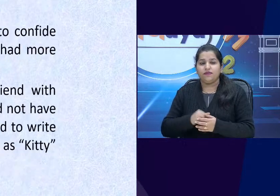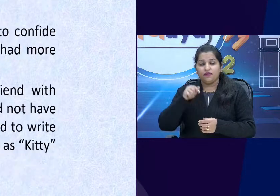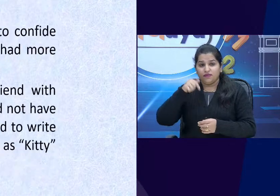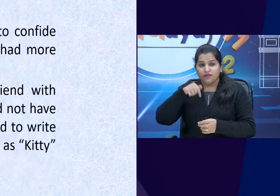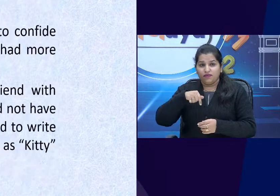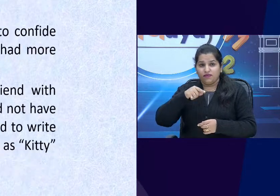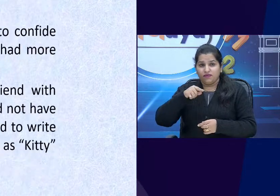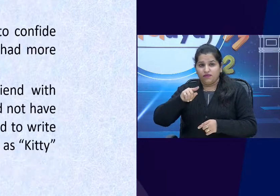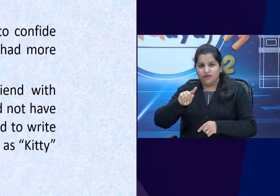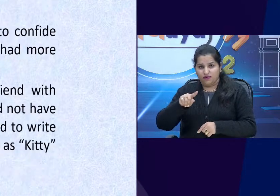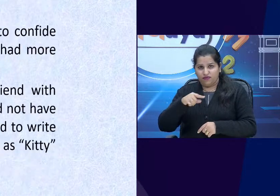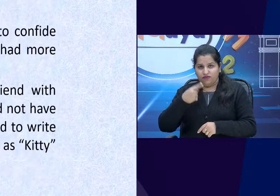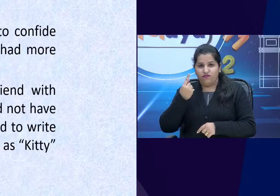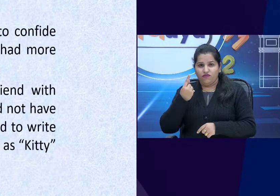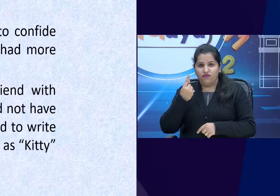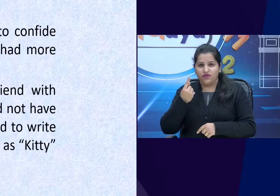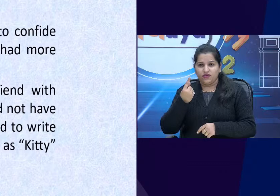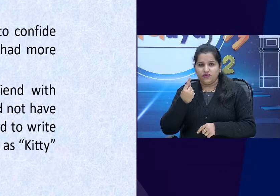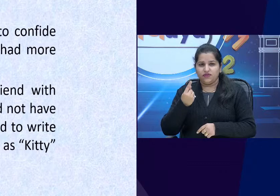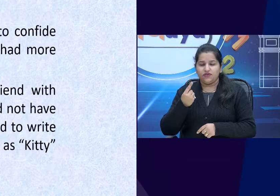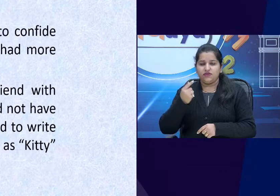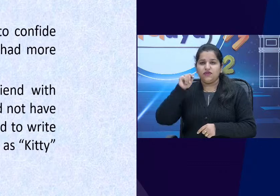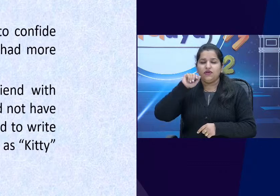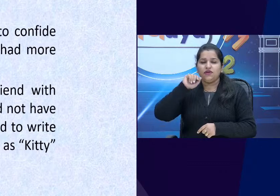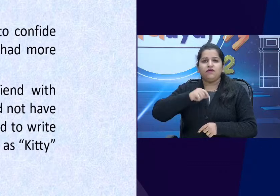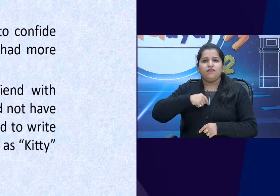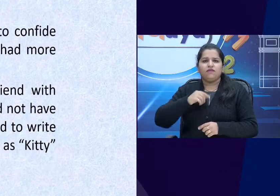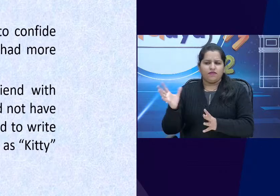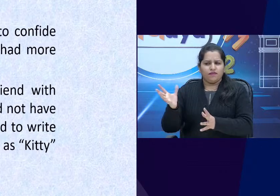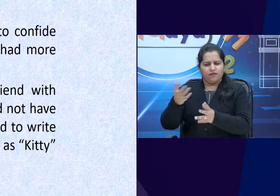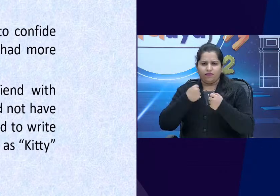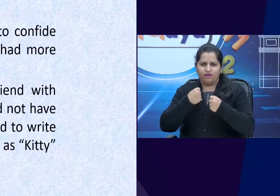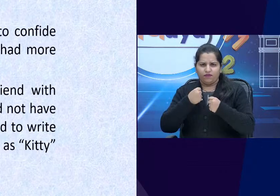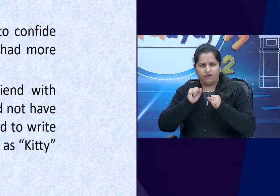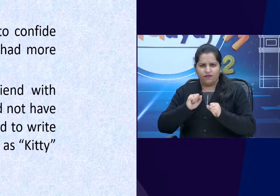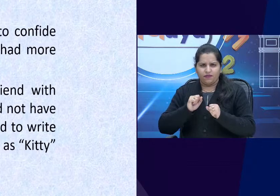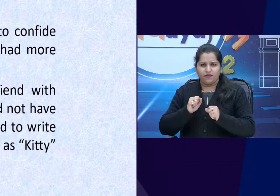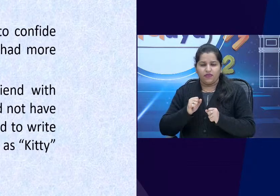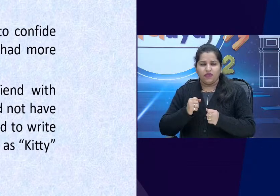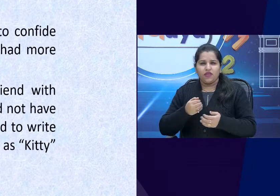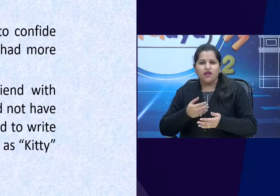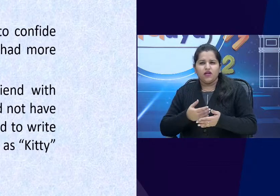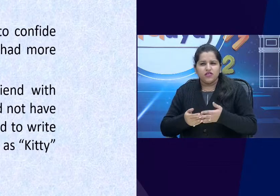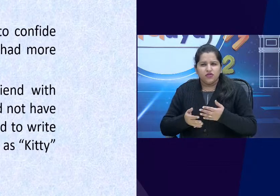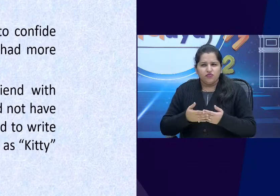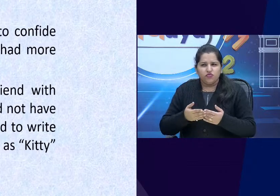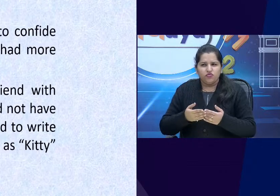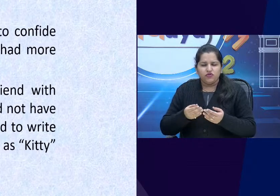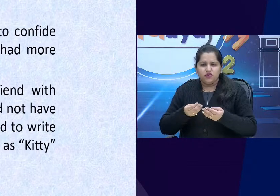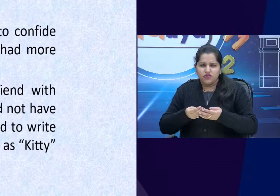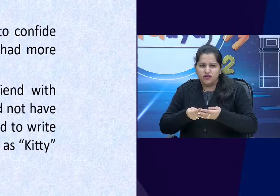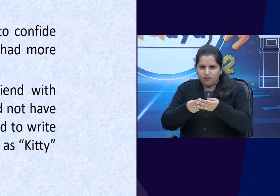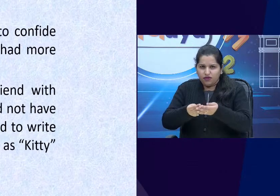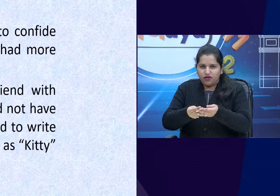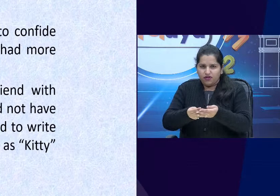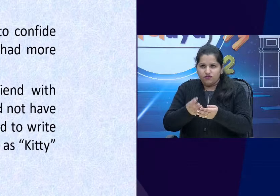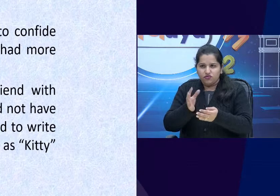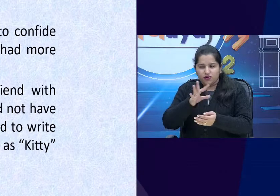Now, first Anne got the diary. When suppose somebody gives you something